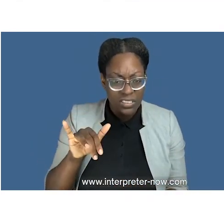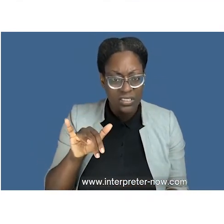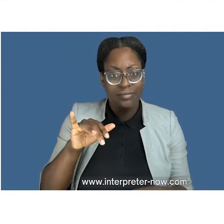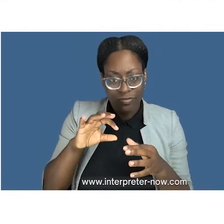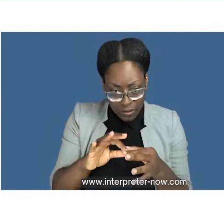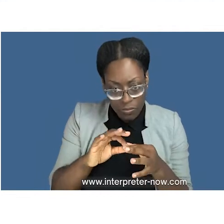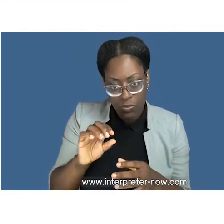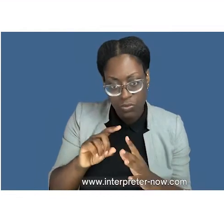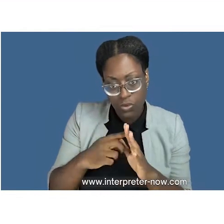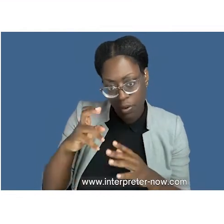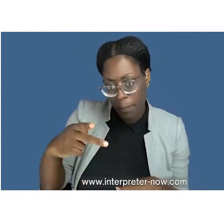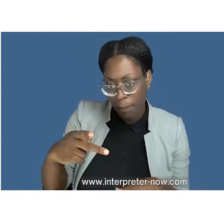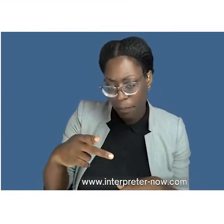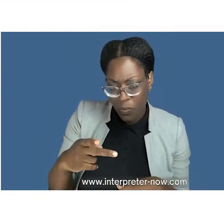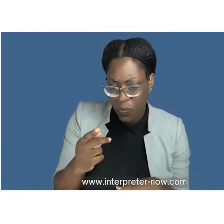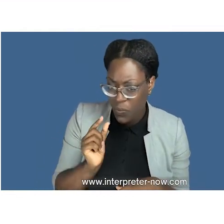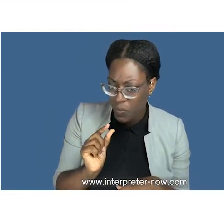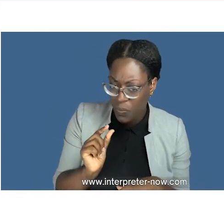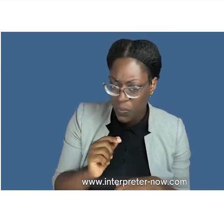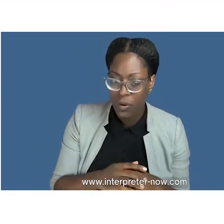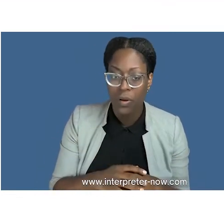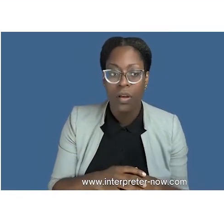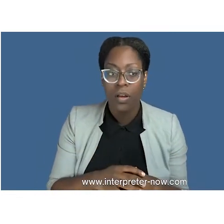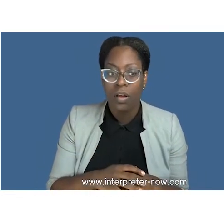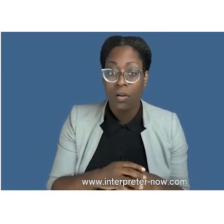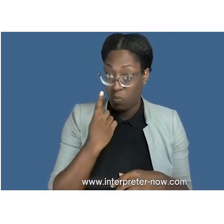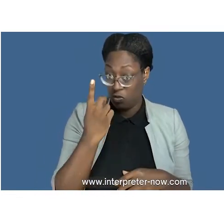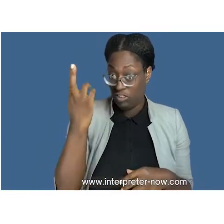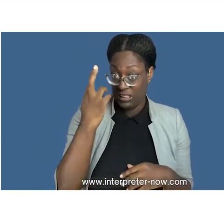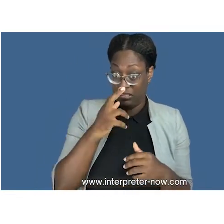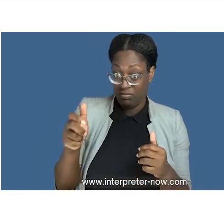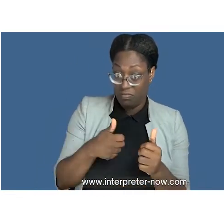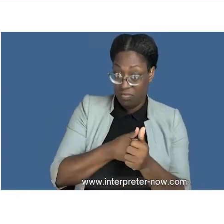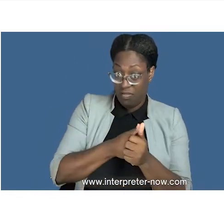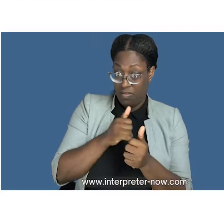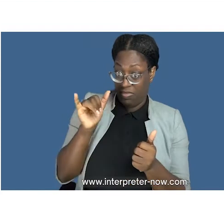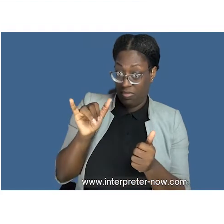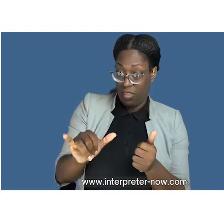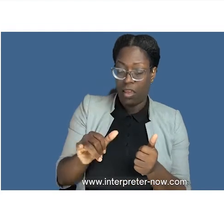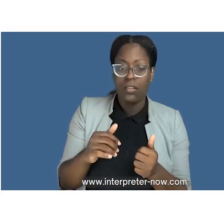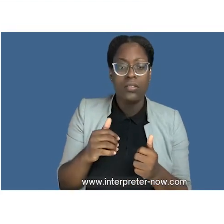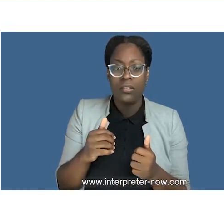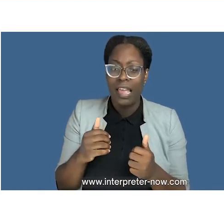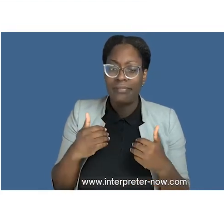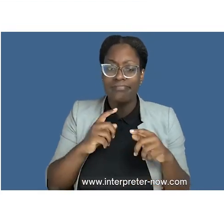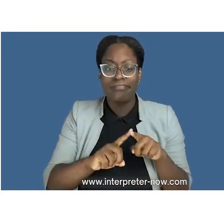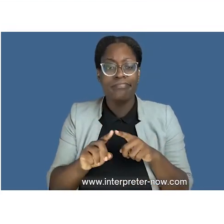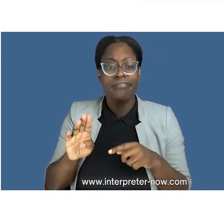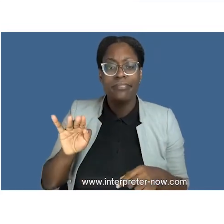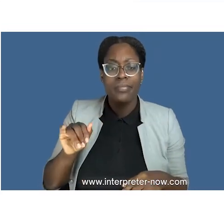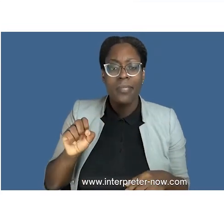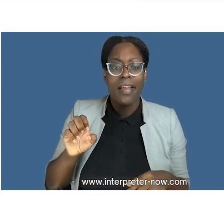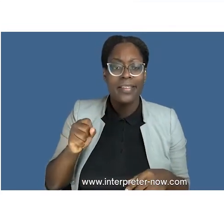have less equity in startups. And that is largely, there are two things happening. One is that there are biases